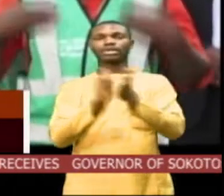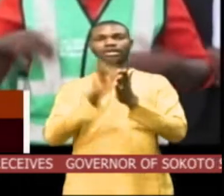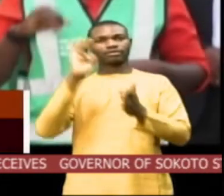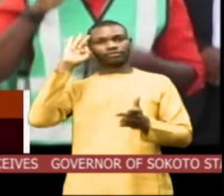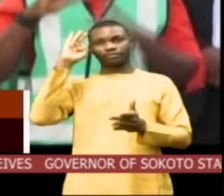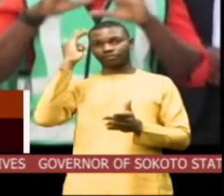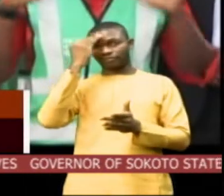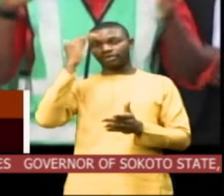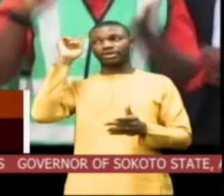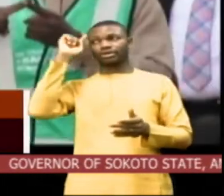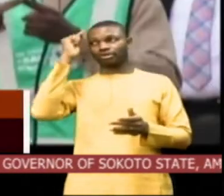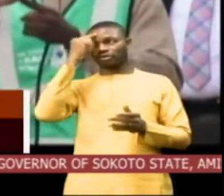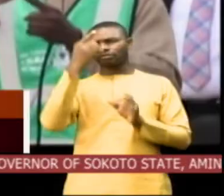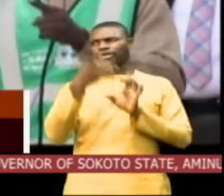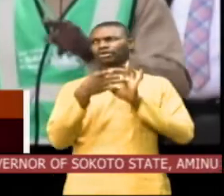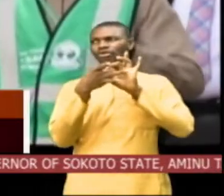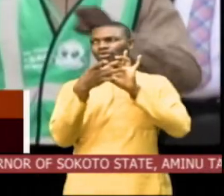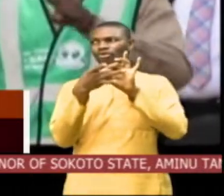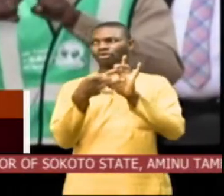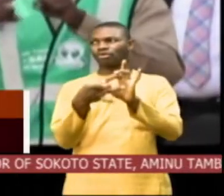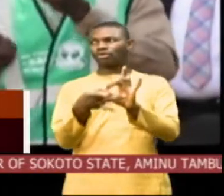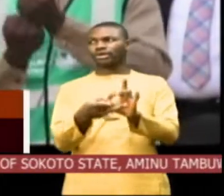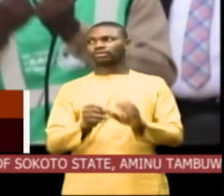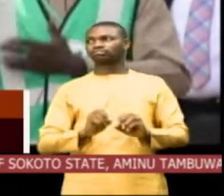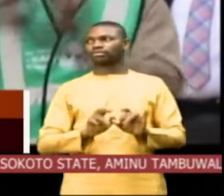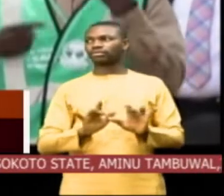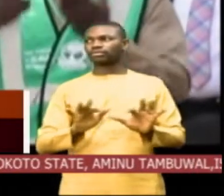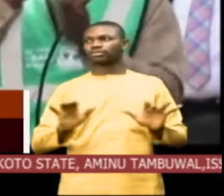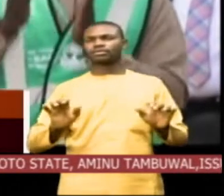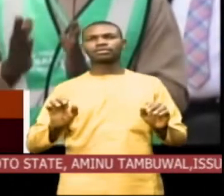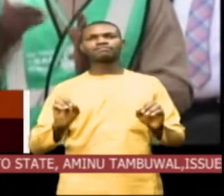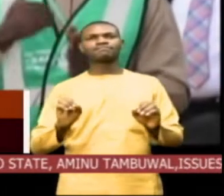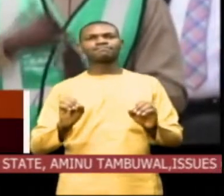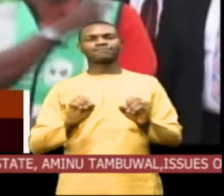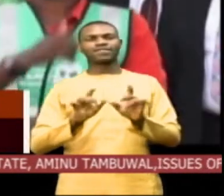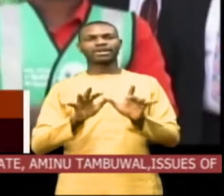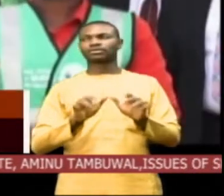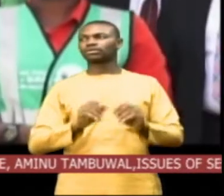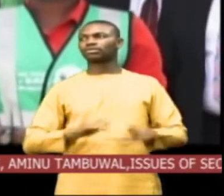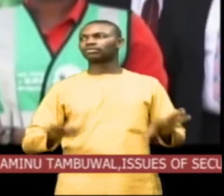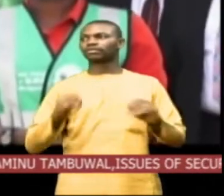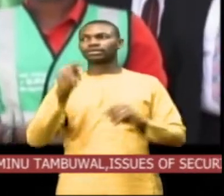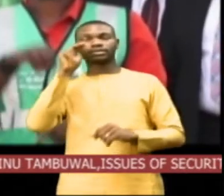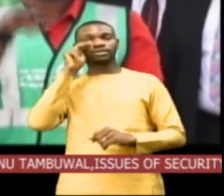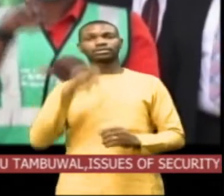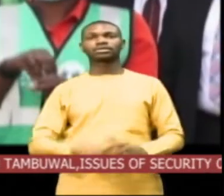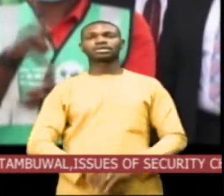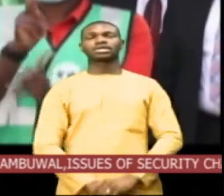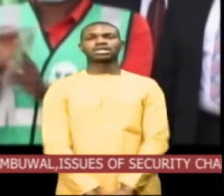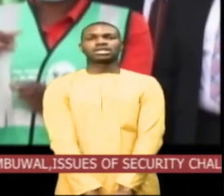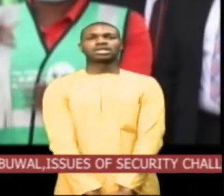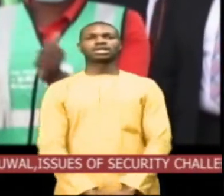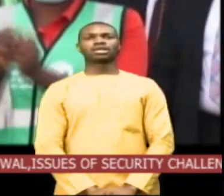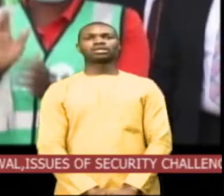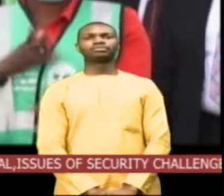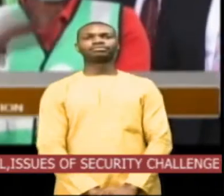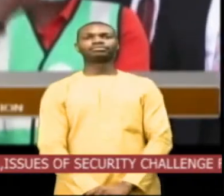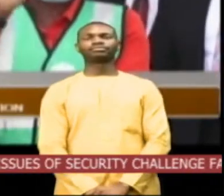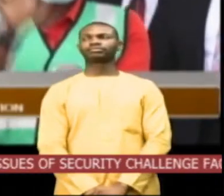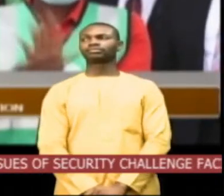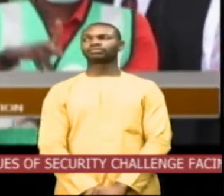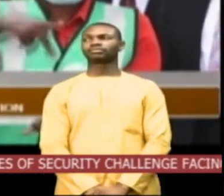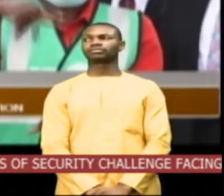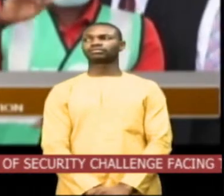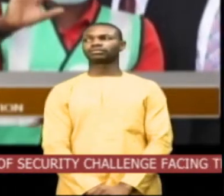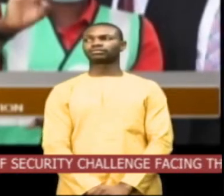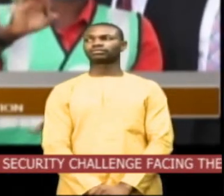government's commitment towards containing spread of the virus in the country. In keeping with our promise, the Presidential Task